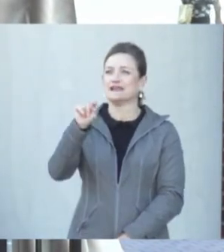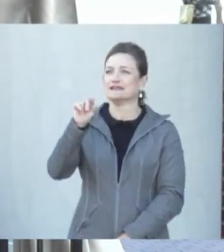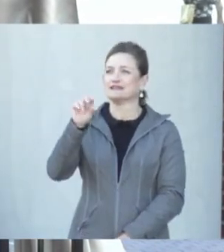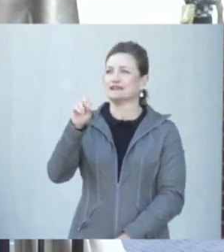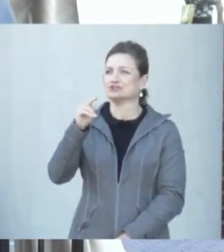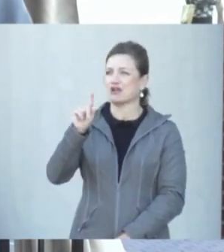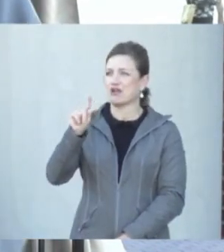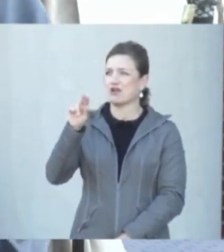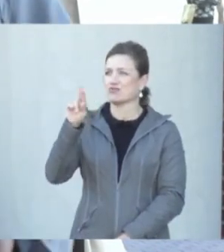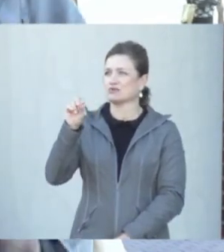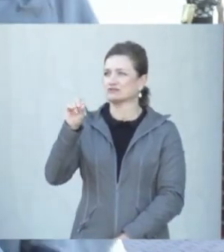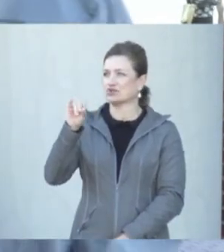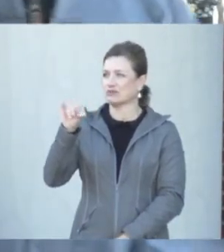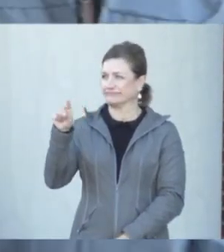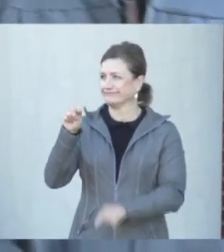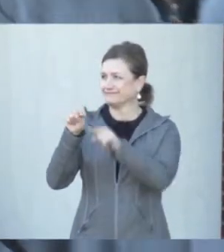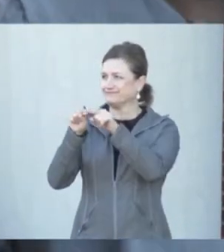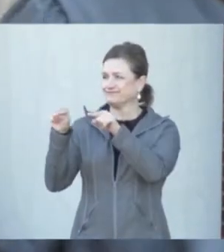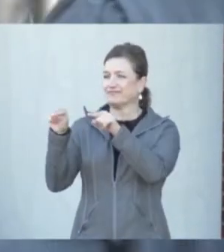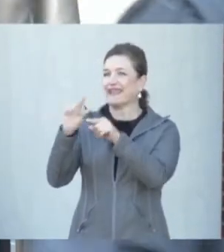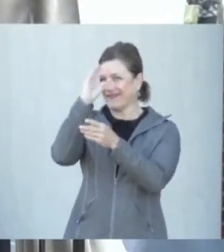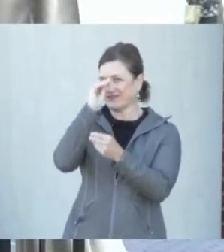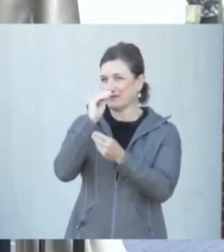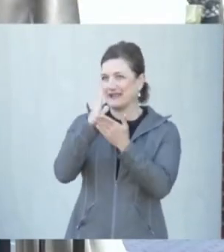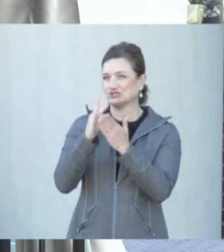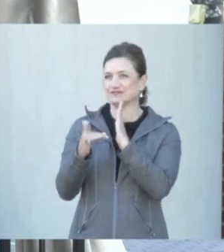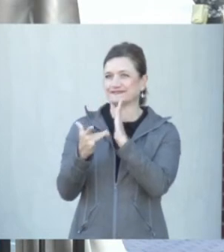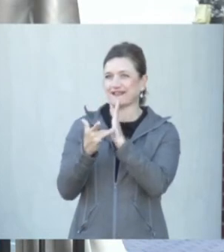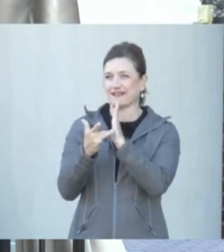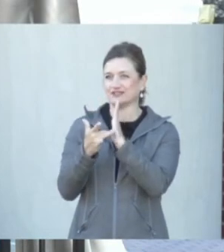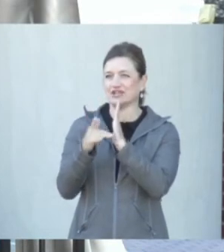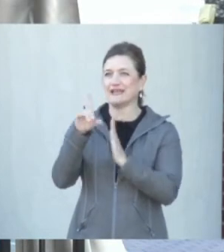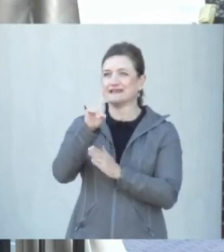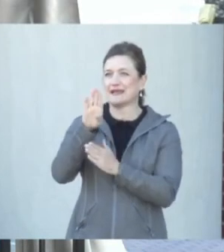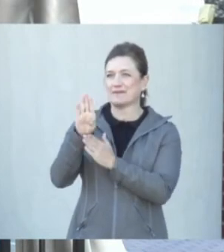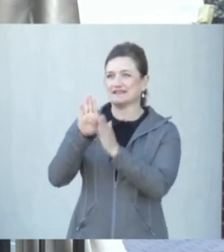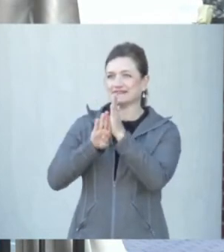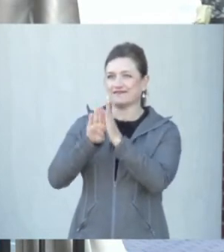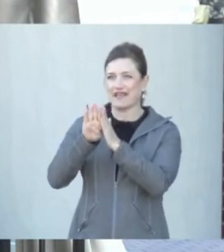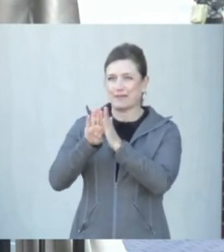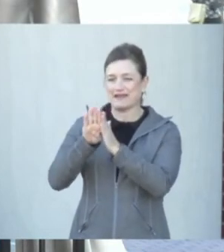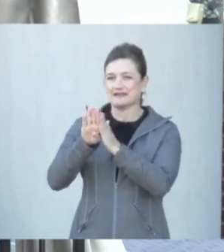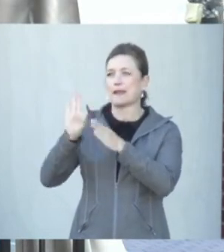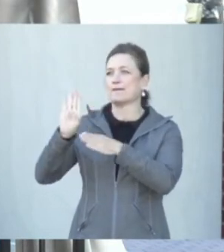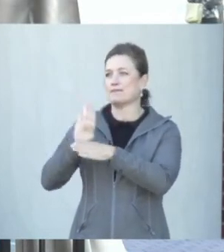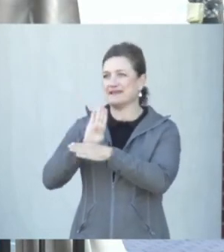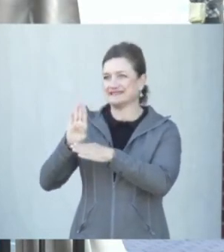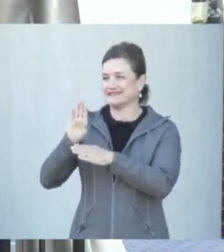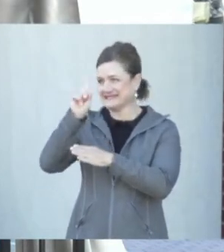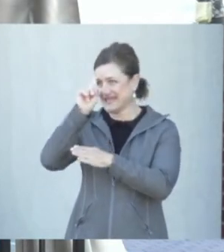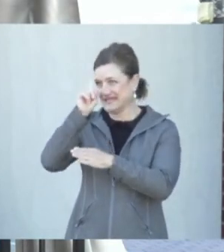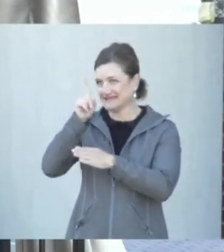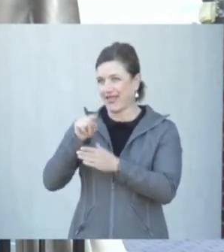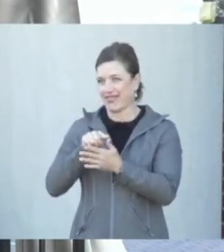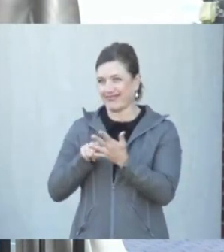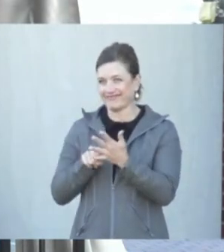Tayshal Rososo, Information Technology, Database Development, Business Intel.